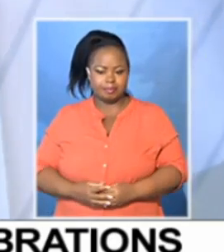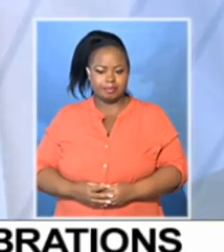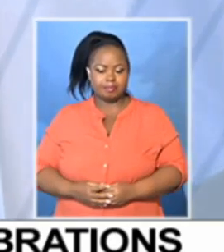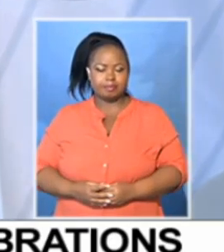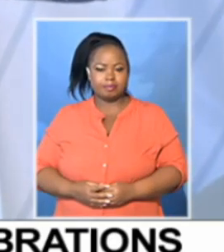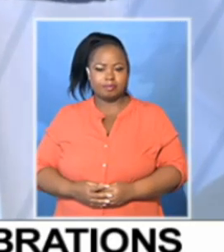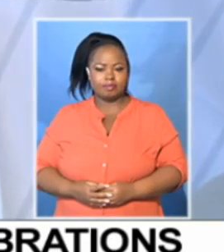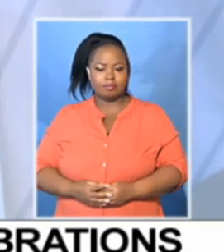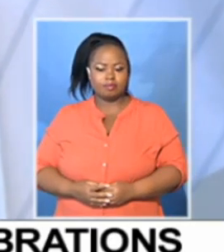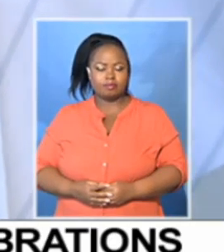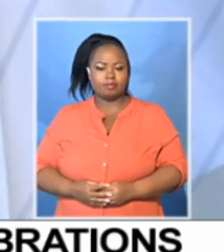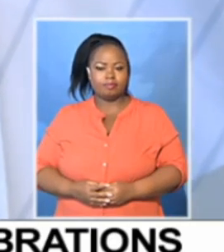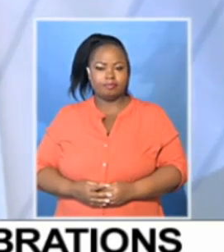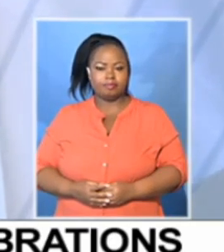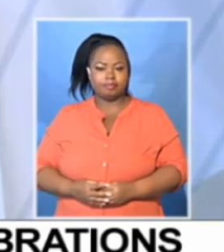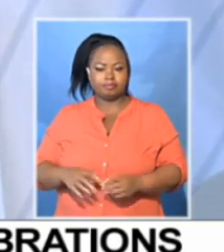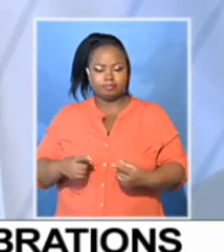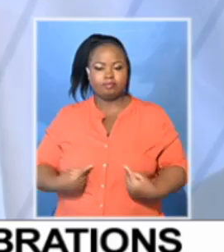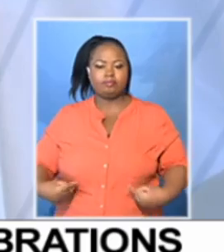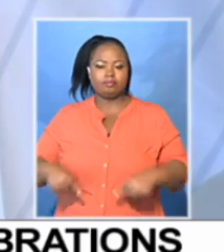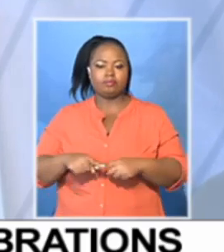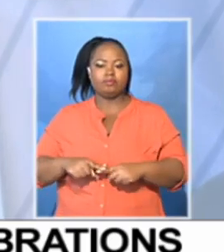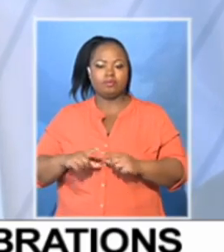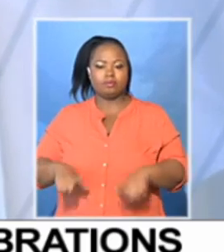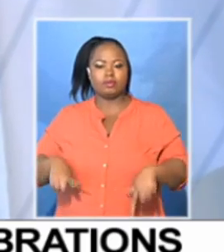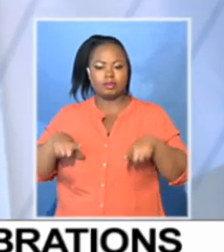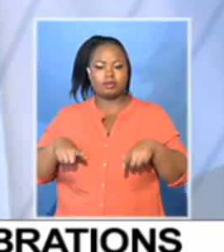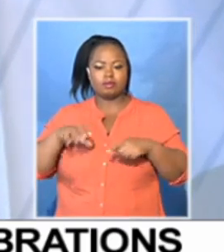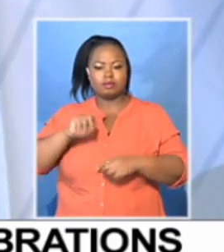who should live in a free South Africa.